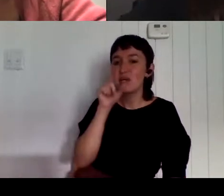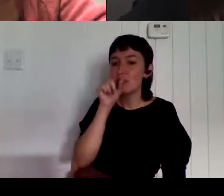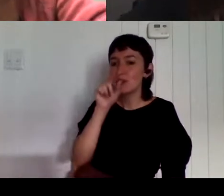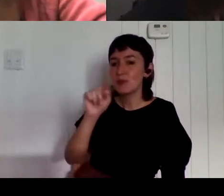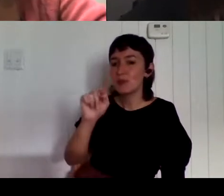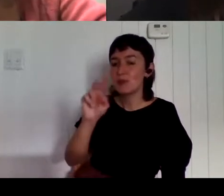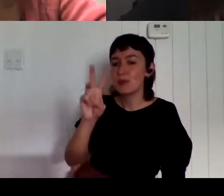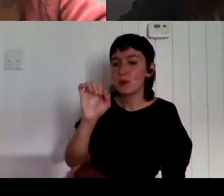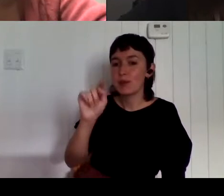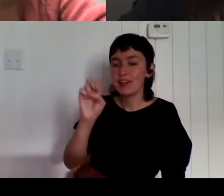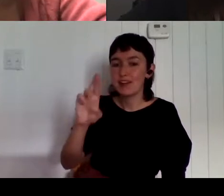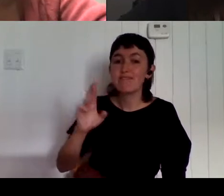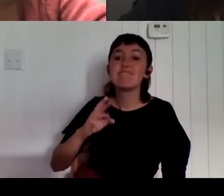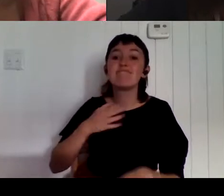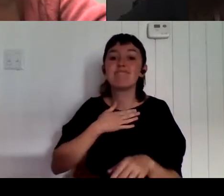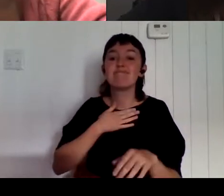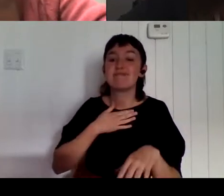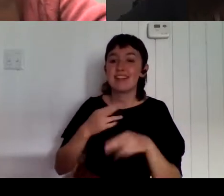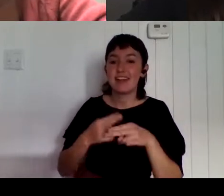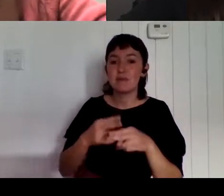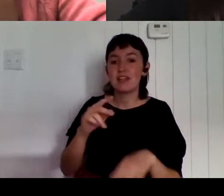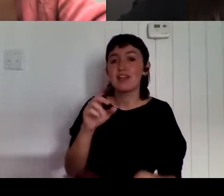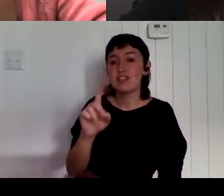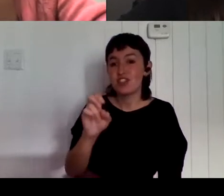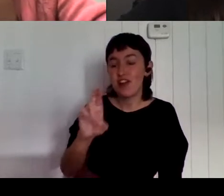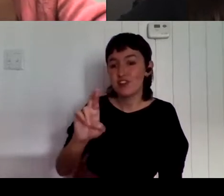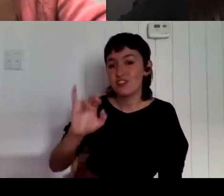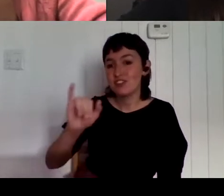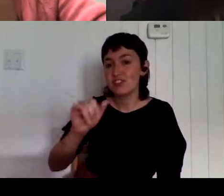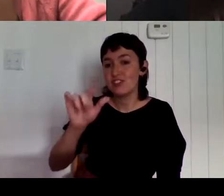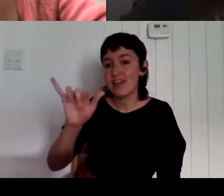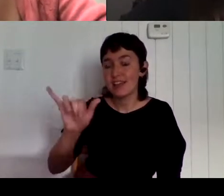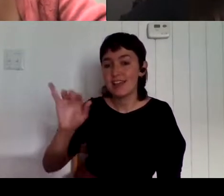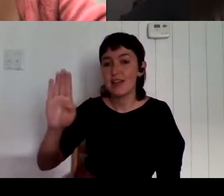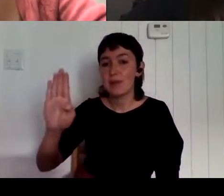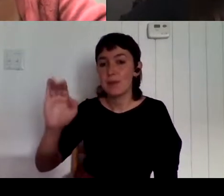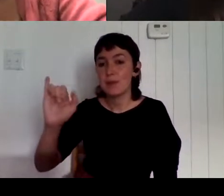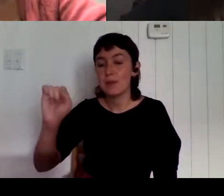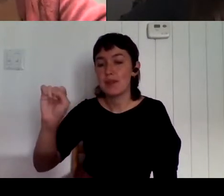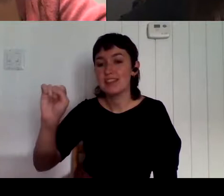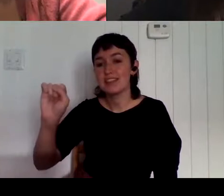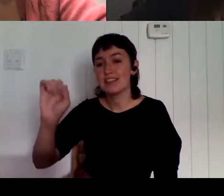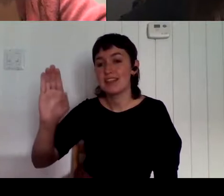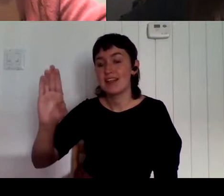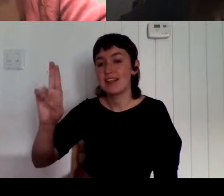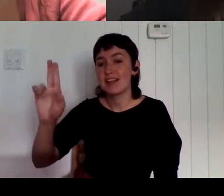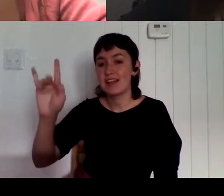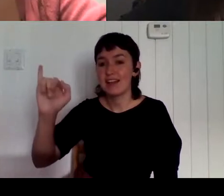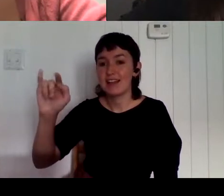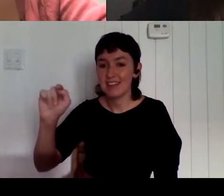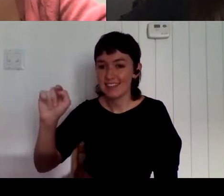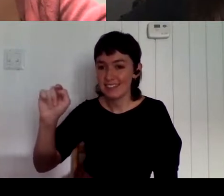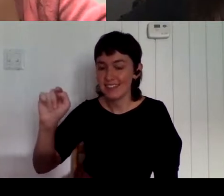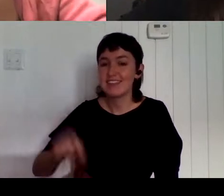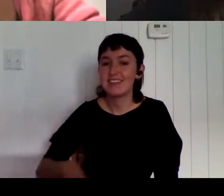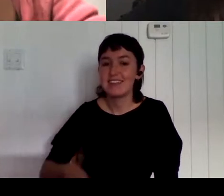Because that is that is the one you should follow. Because that is the one where I will post jellyfish things. So let me actually I was like, I believe